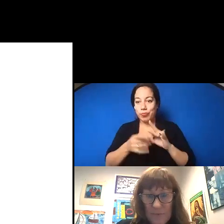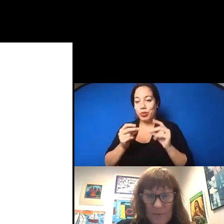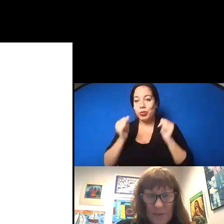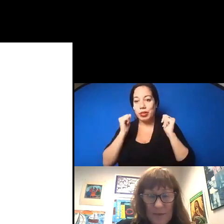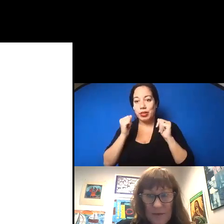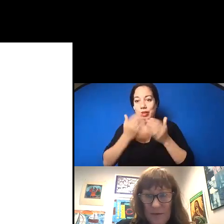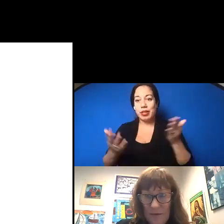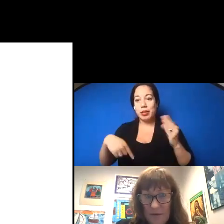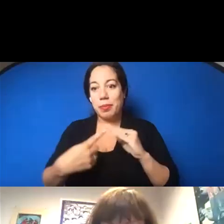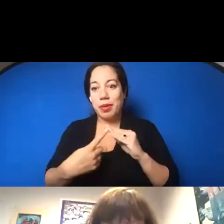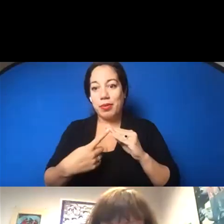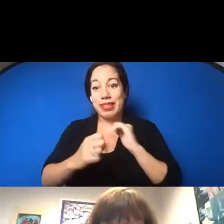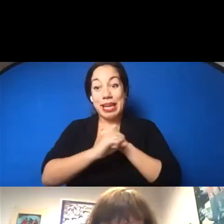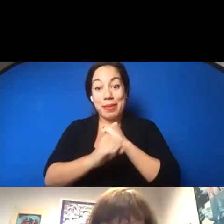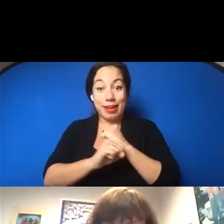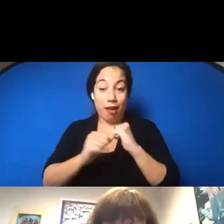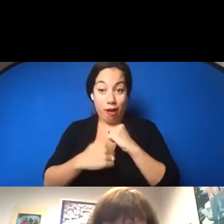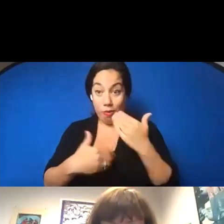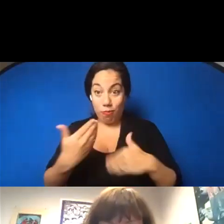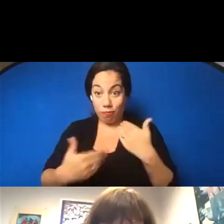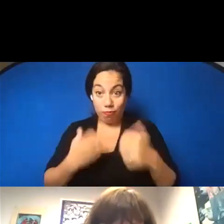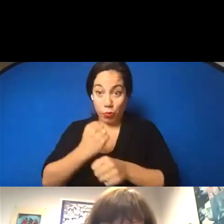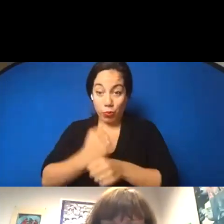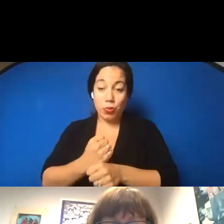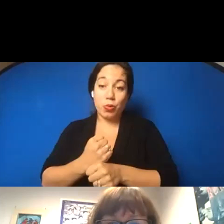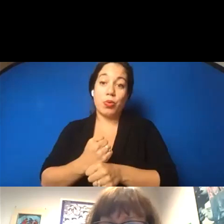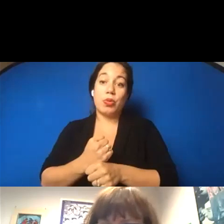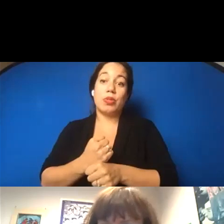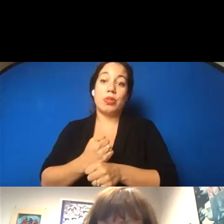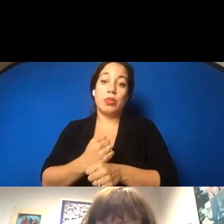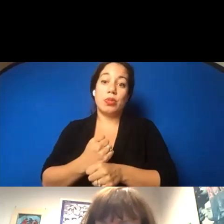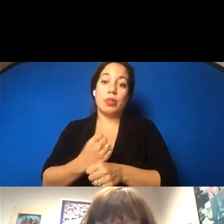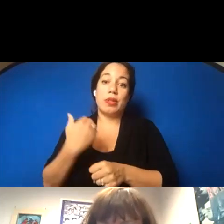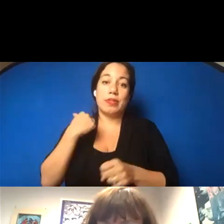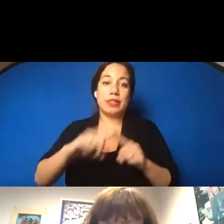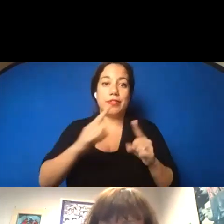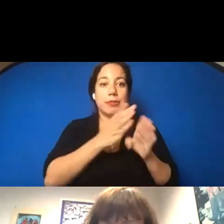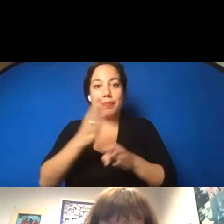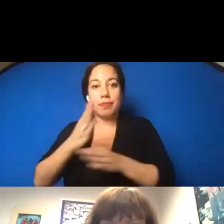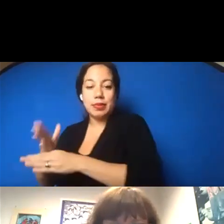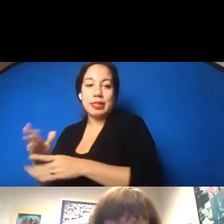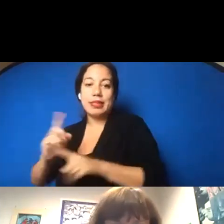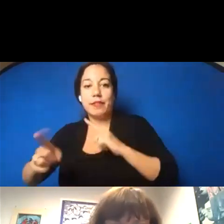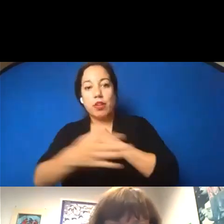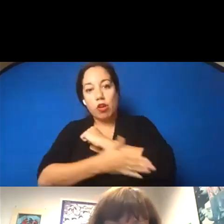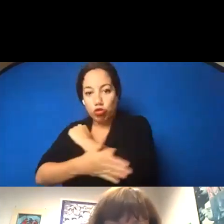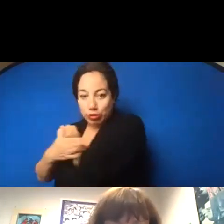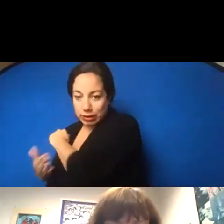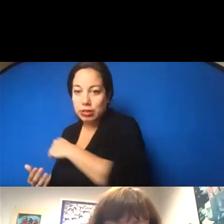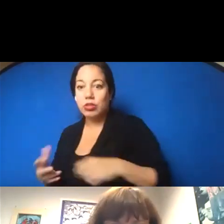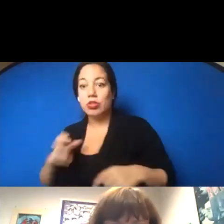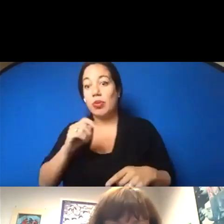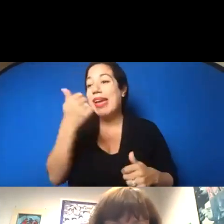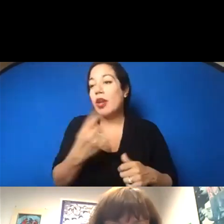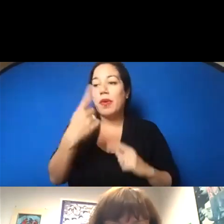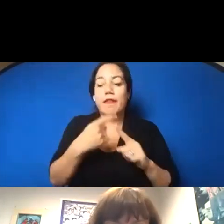of how the campaign works. So we have different chapters in different countries. So meaning that anyone from any country